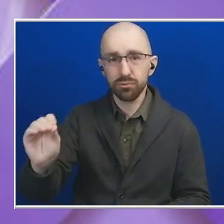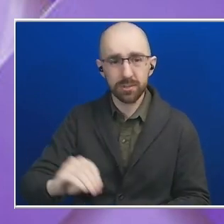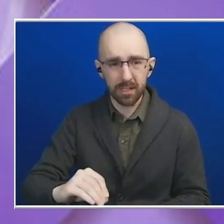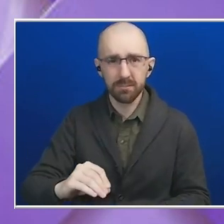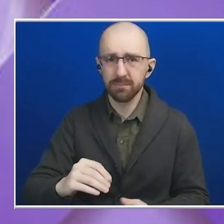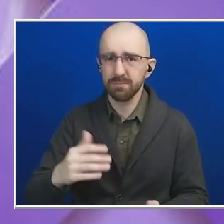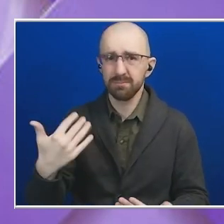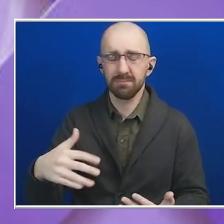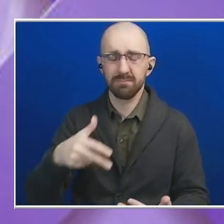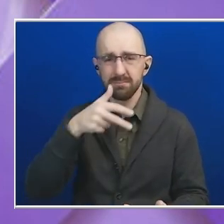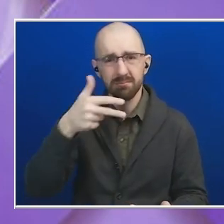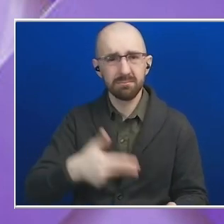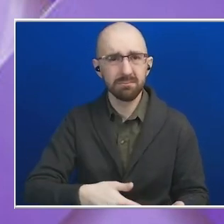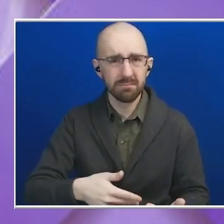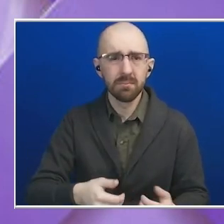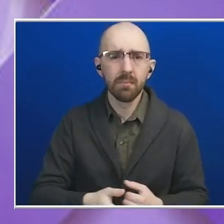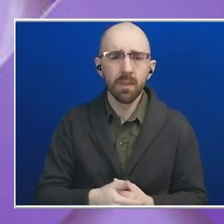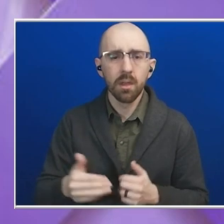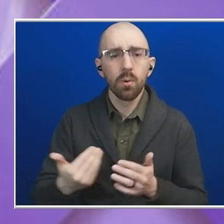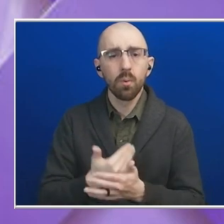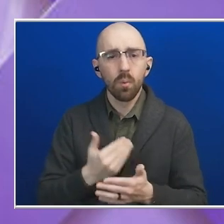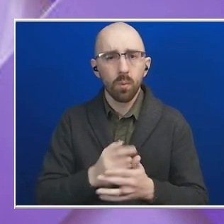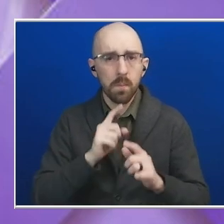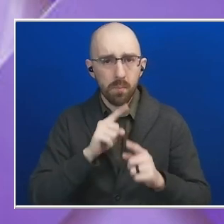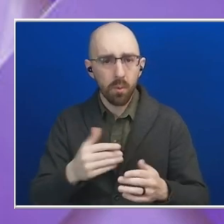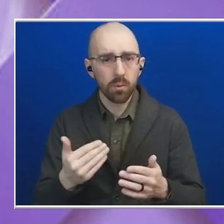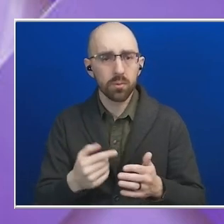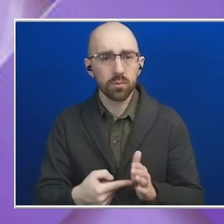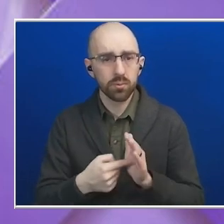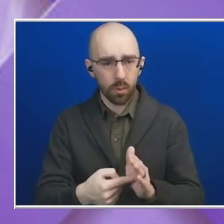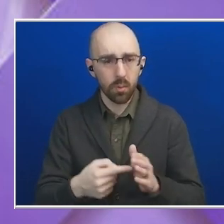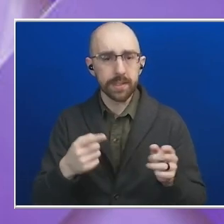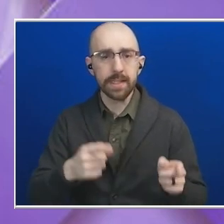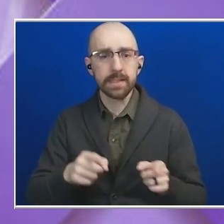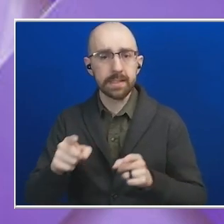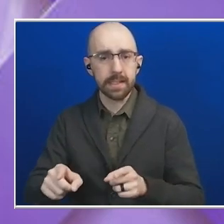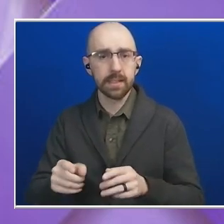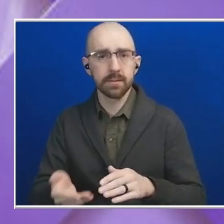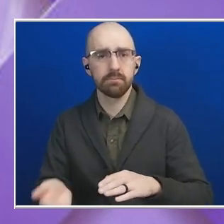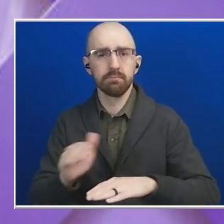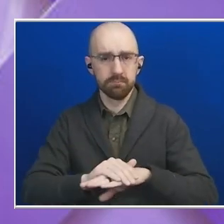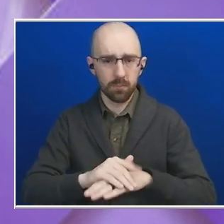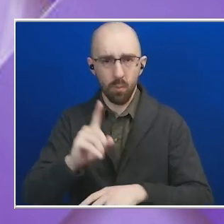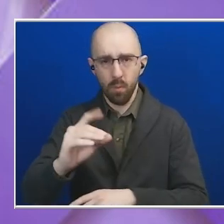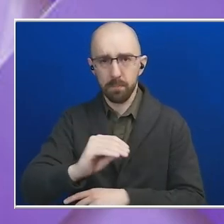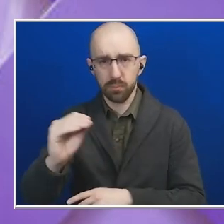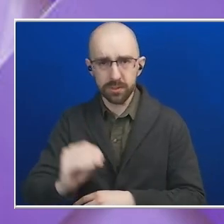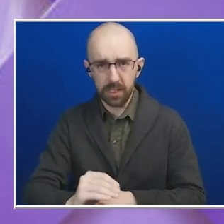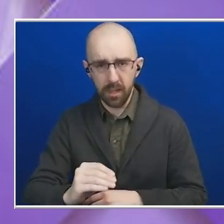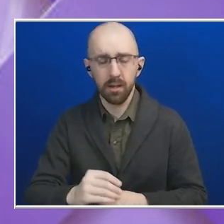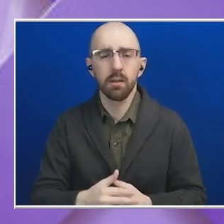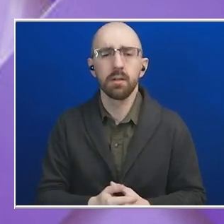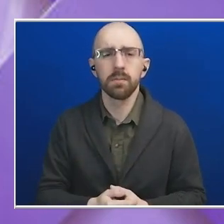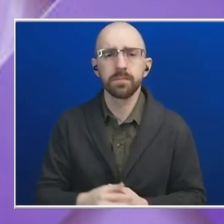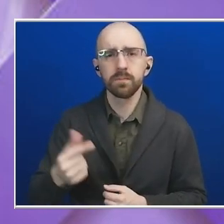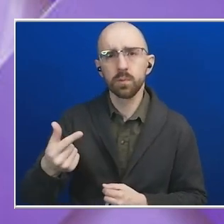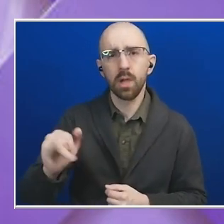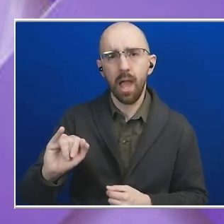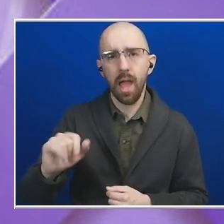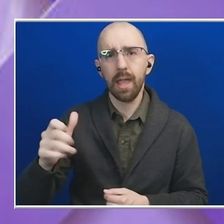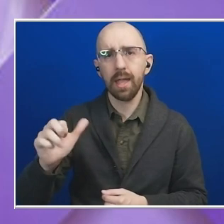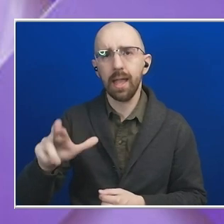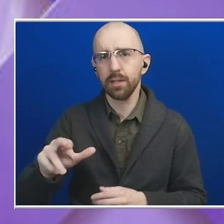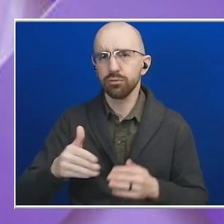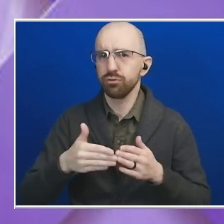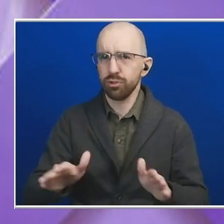new report shows that the incidence has increased for men and women by 1%. GI cancers in general can be tough, but what